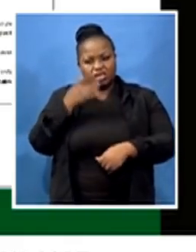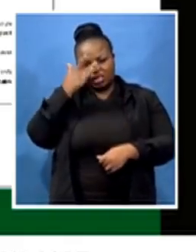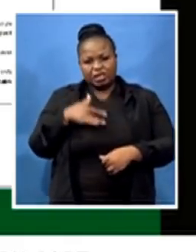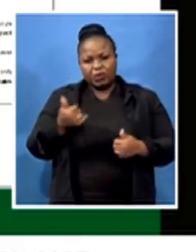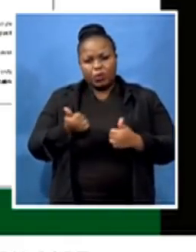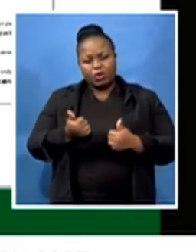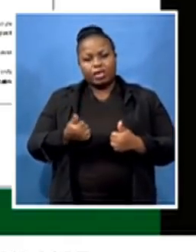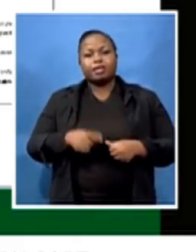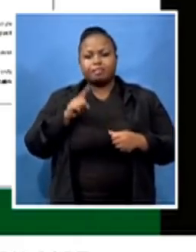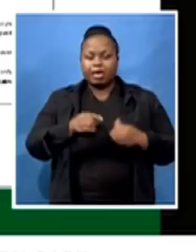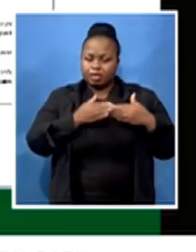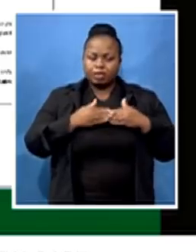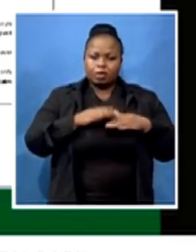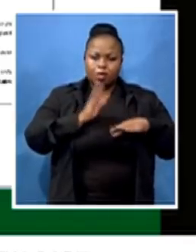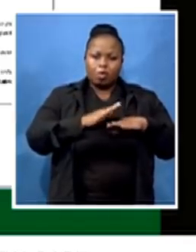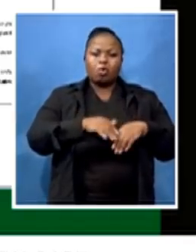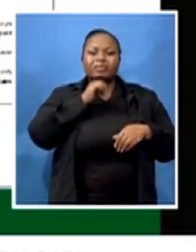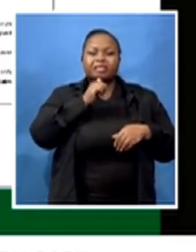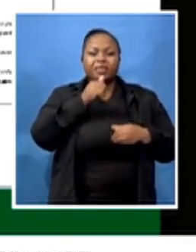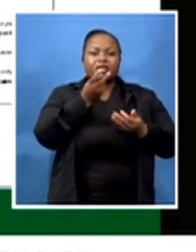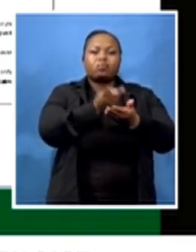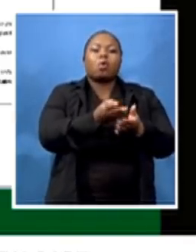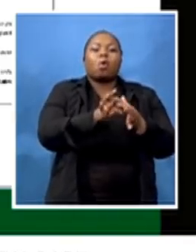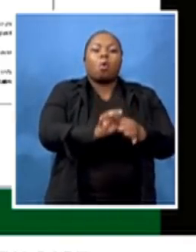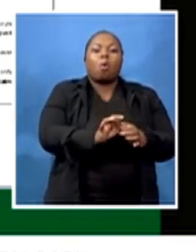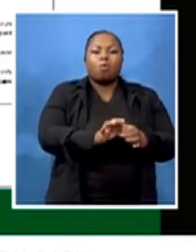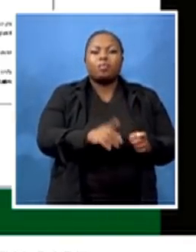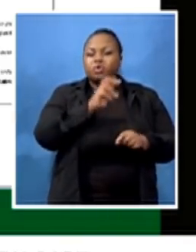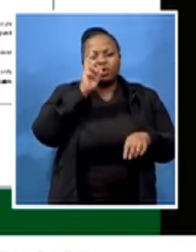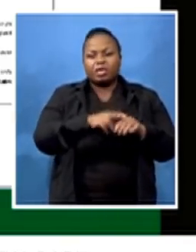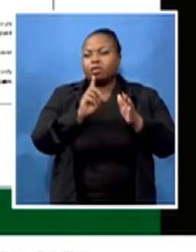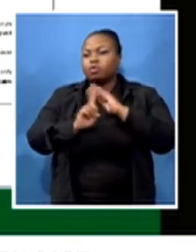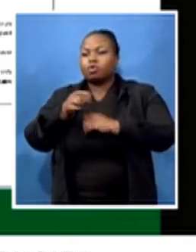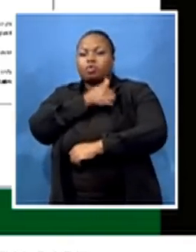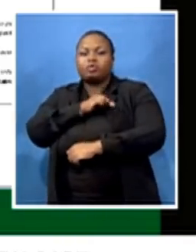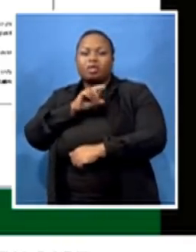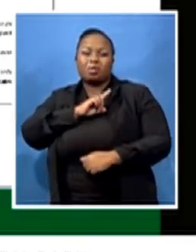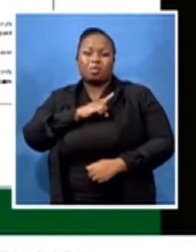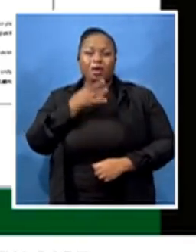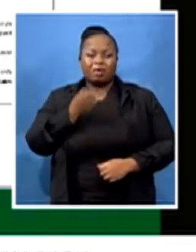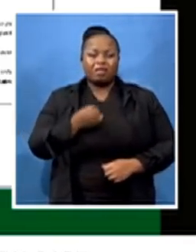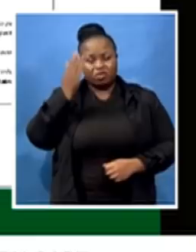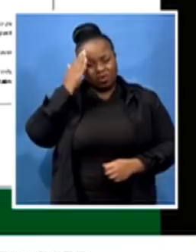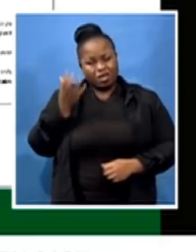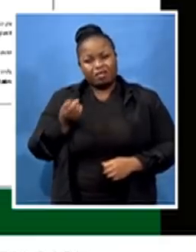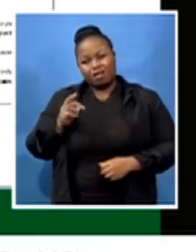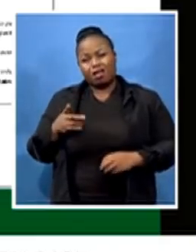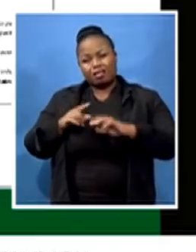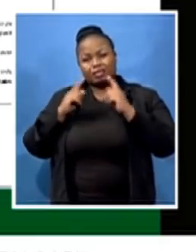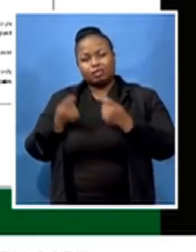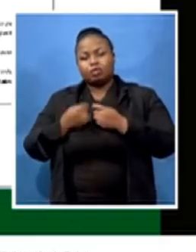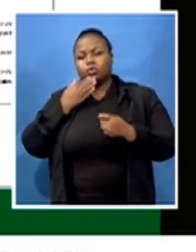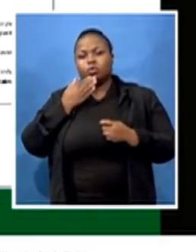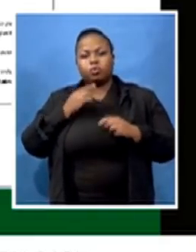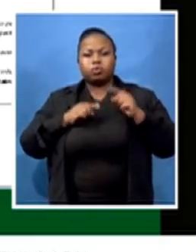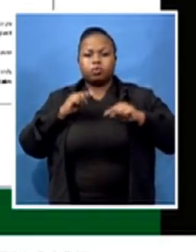home, even if they don't need to go to the hospital, because you've got the teams here of all the epidemiologists, you've